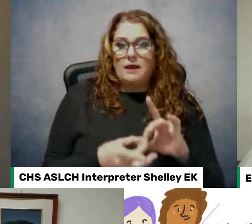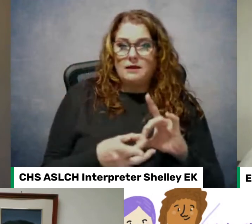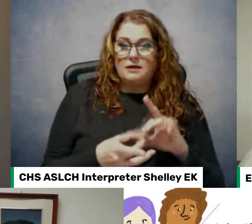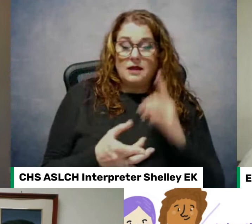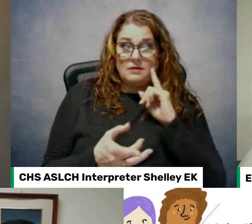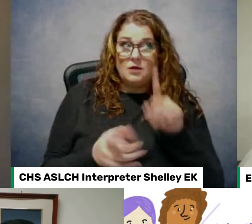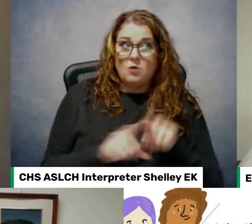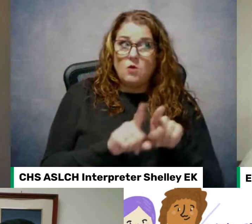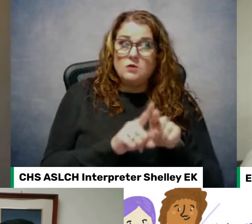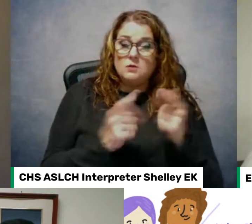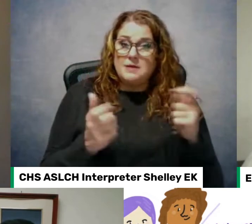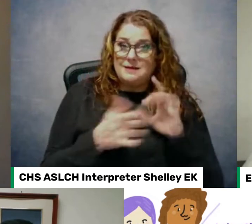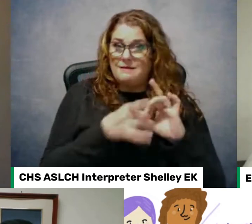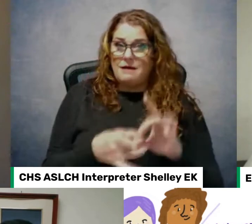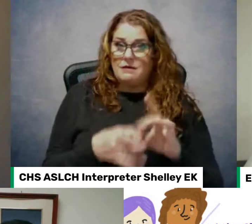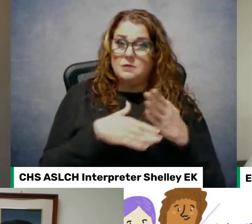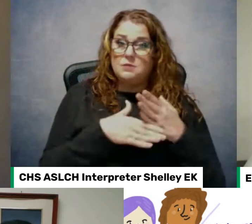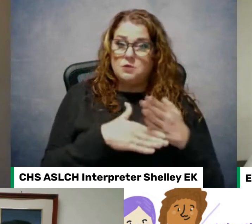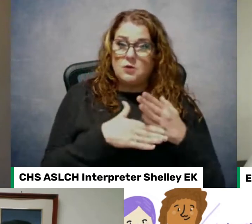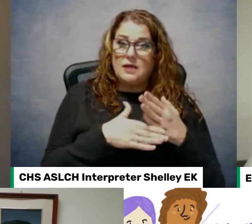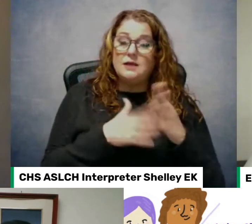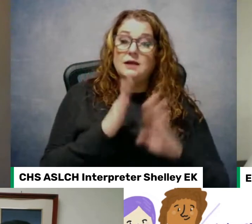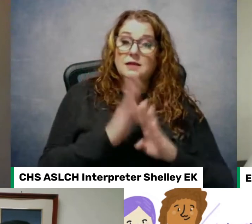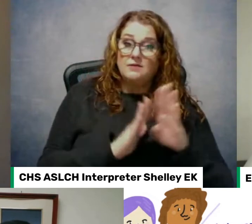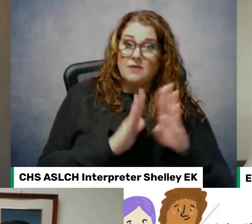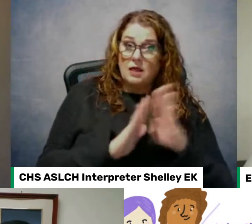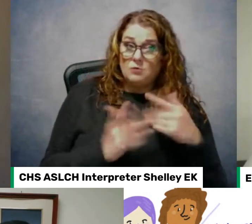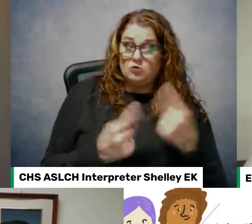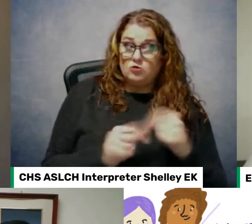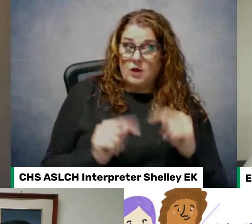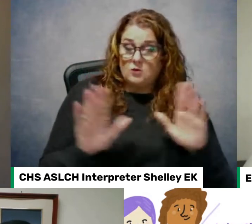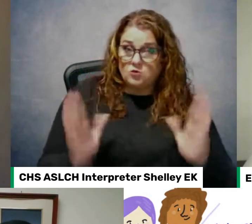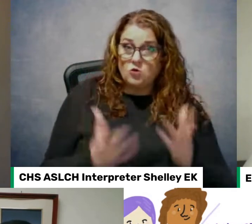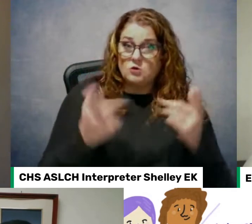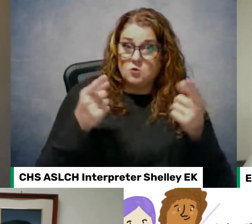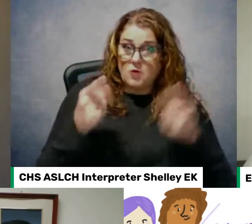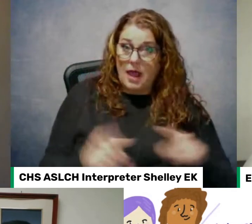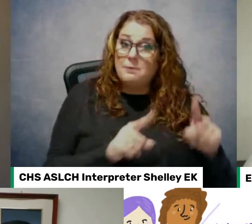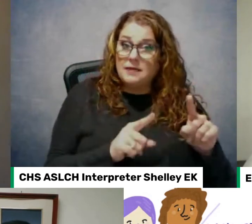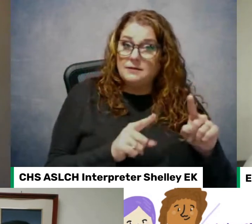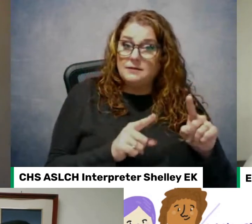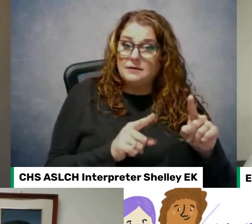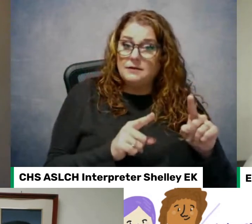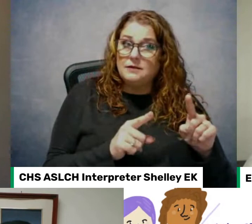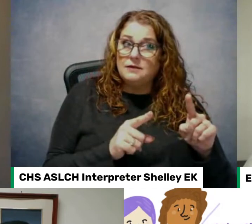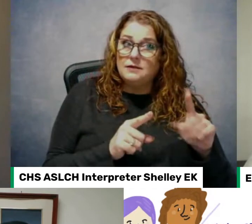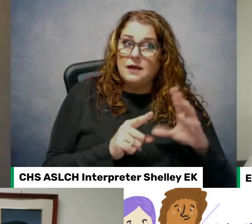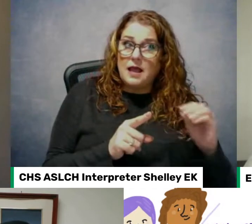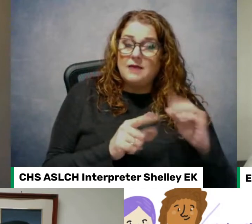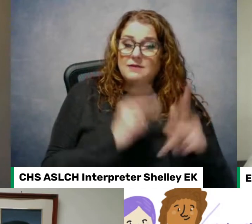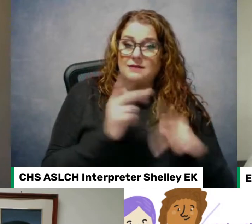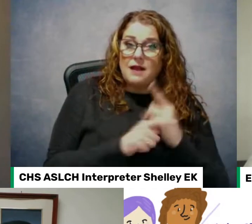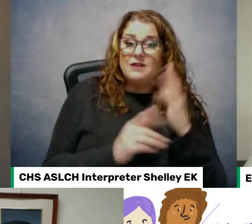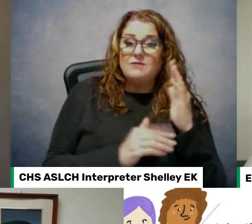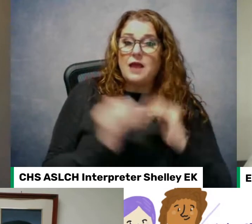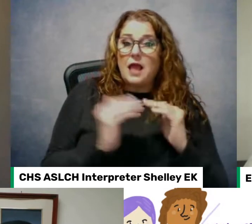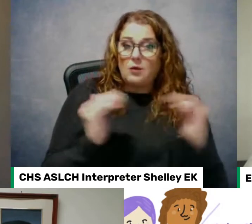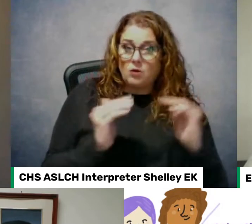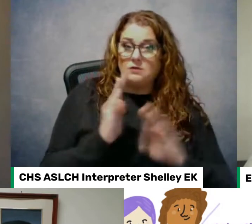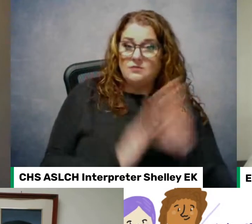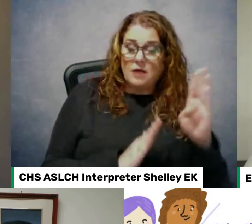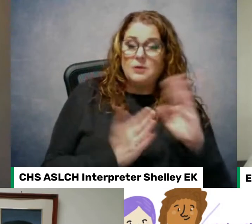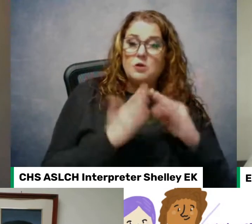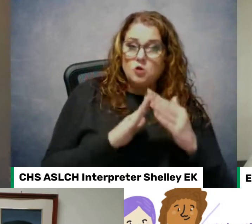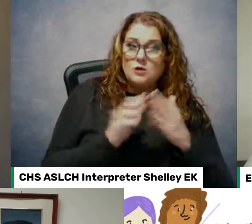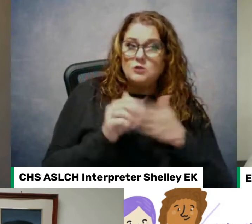also a big connection between the kind of development that we're trying to encourage to happen, the kind of equitable development or community-driven development